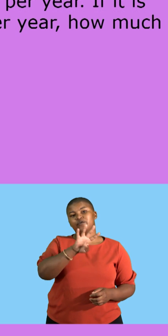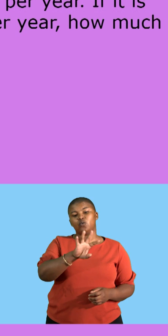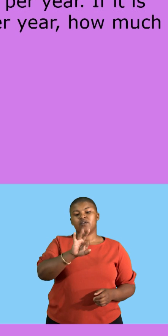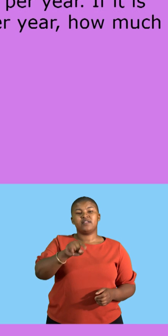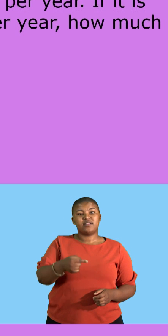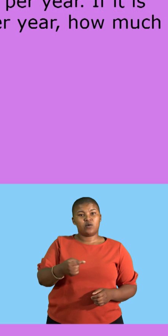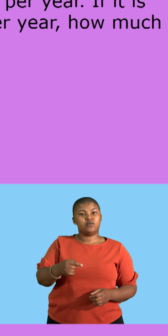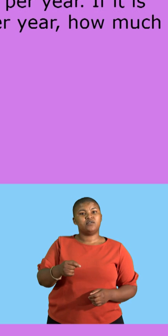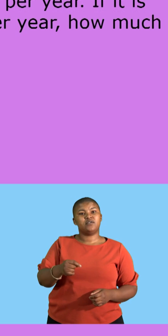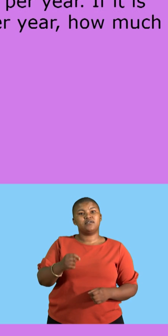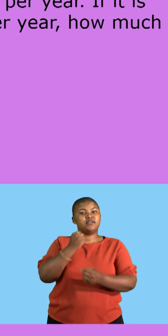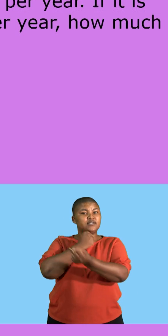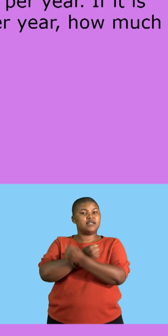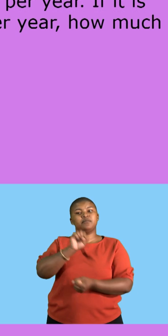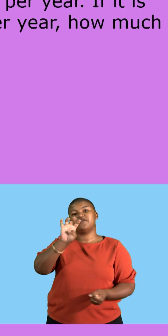43,000